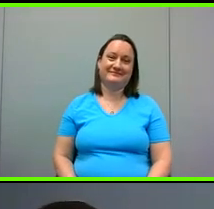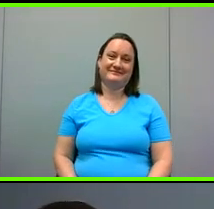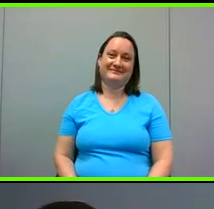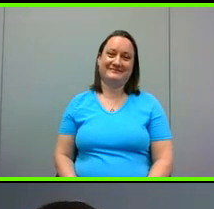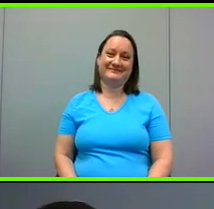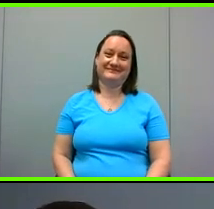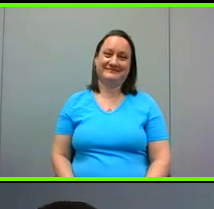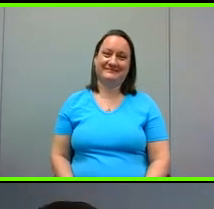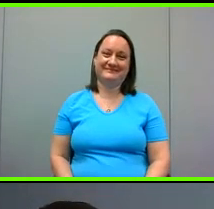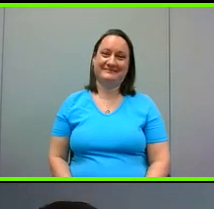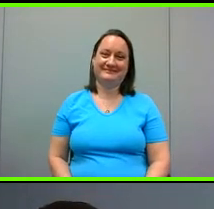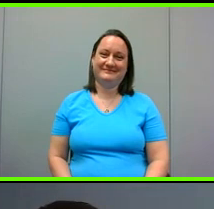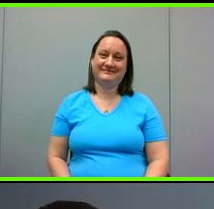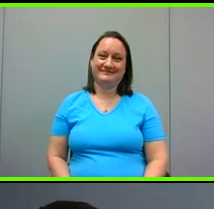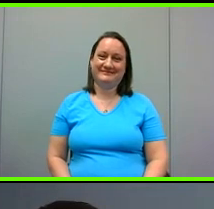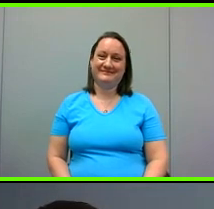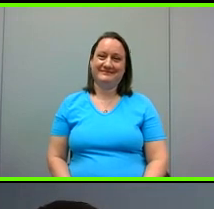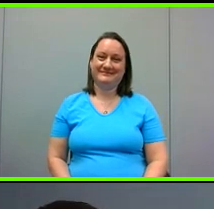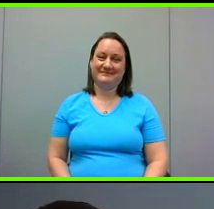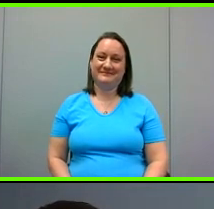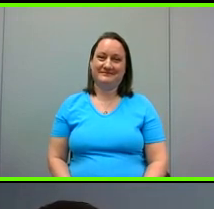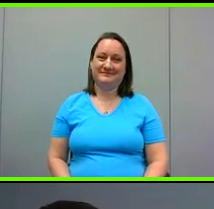all right.